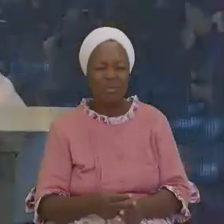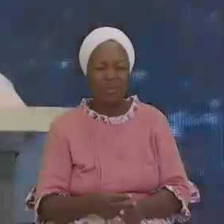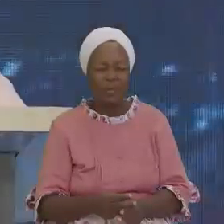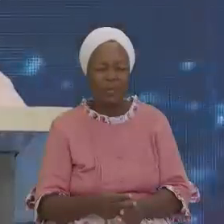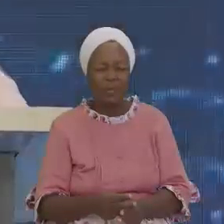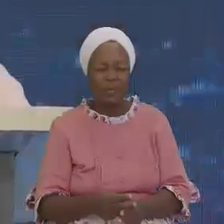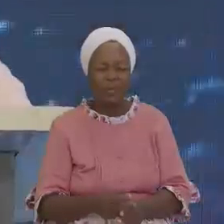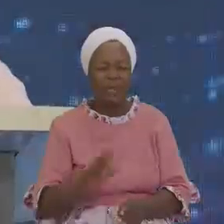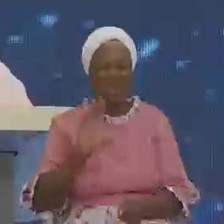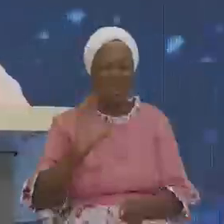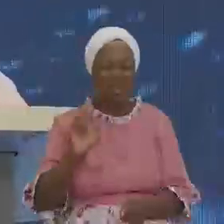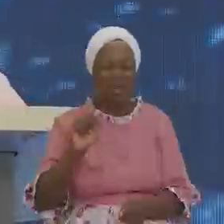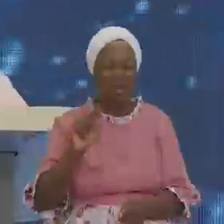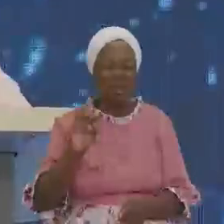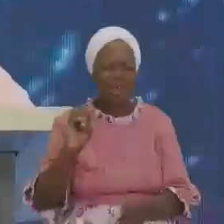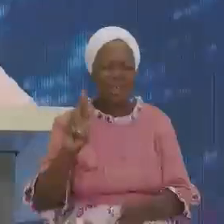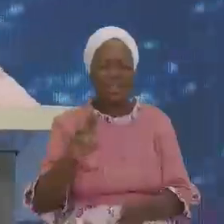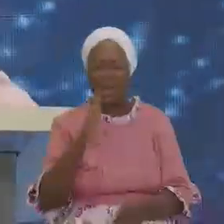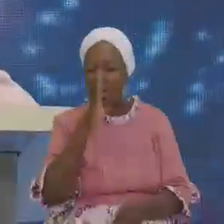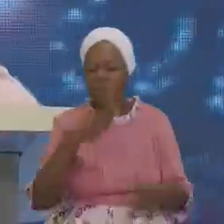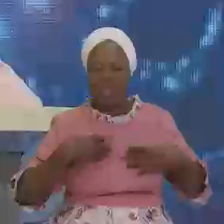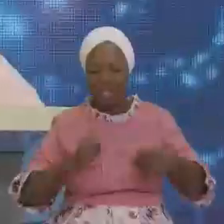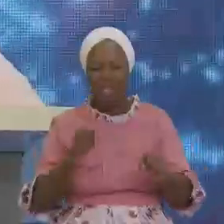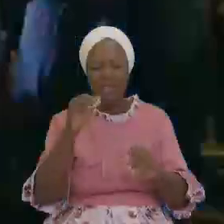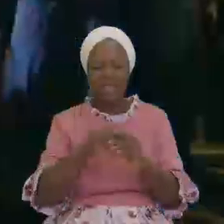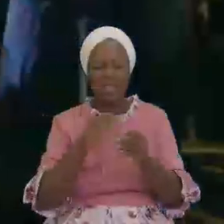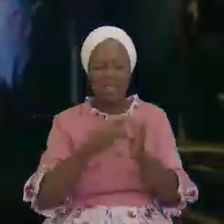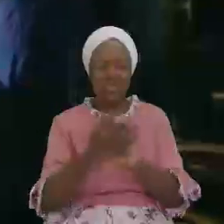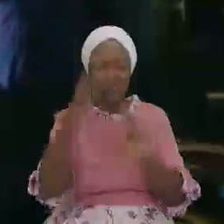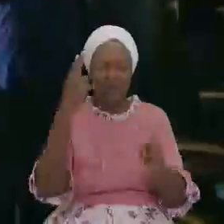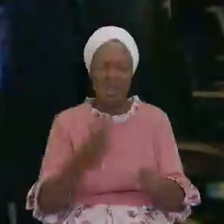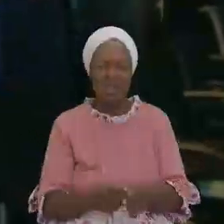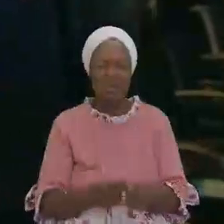Cancer, be healed in Jesus' name.